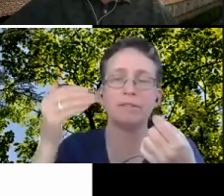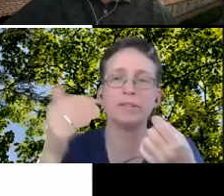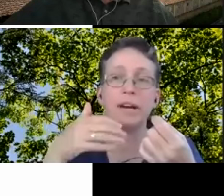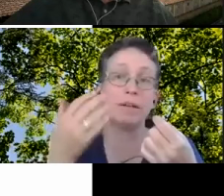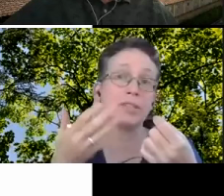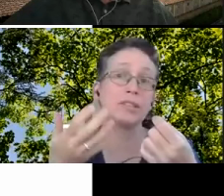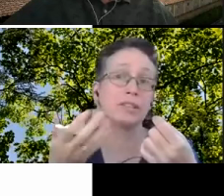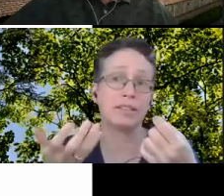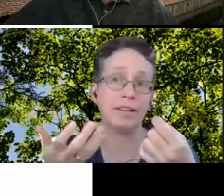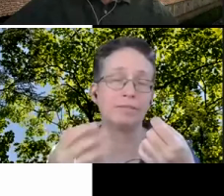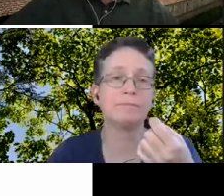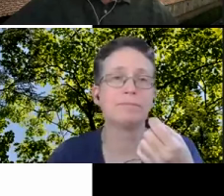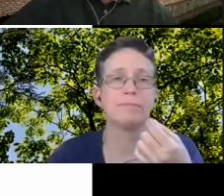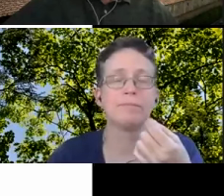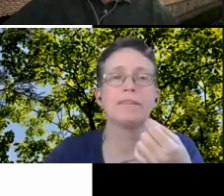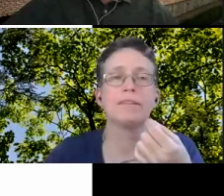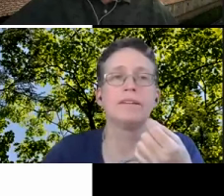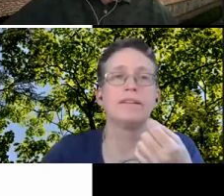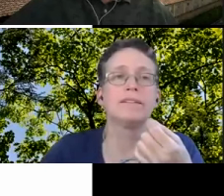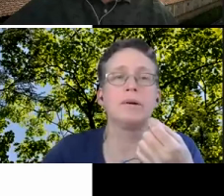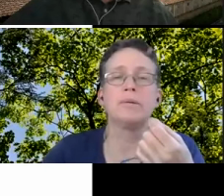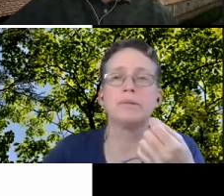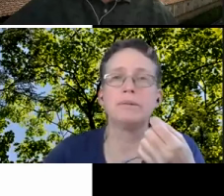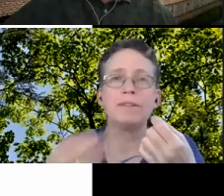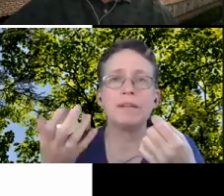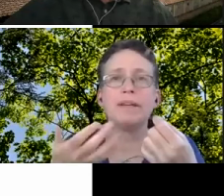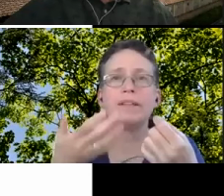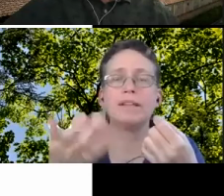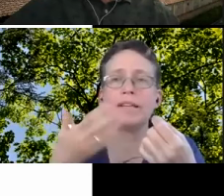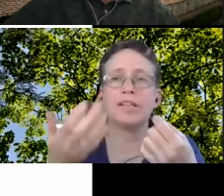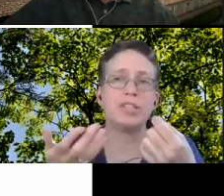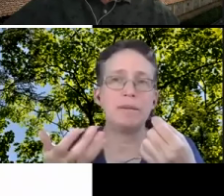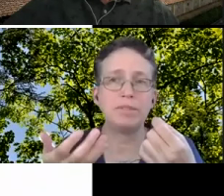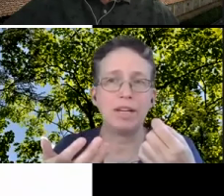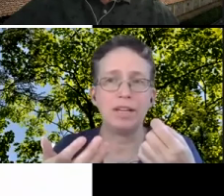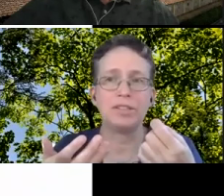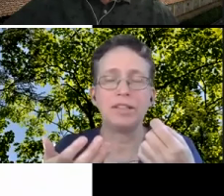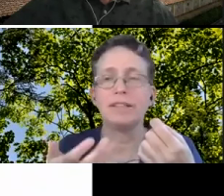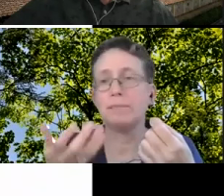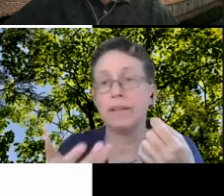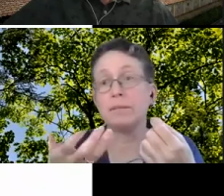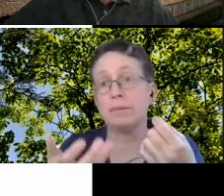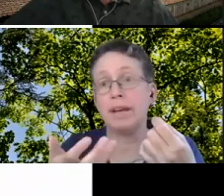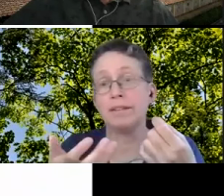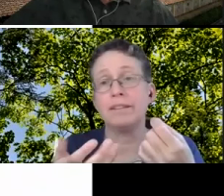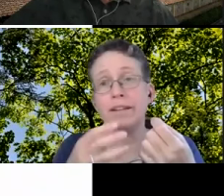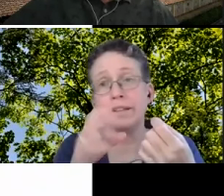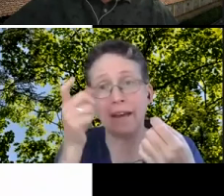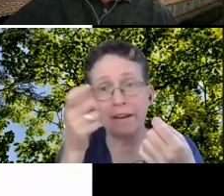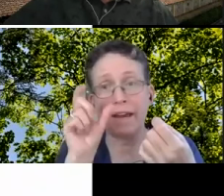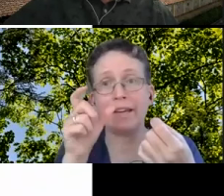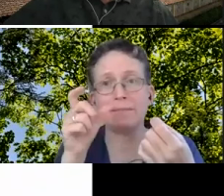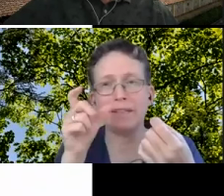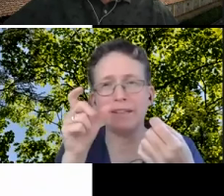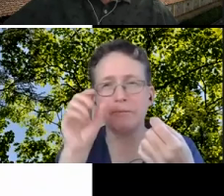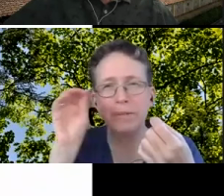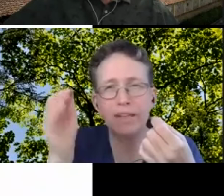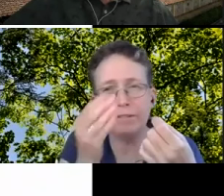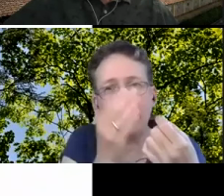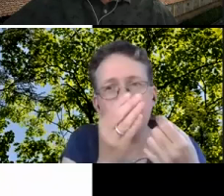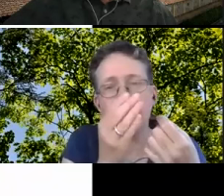evolved over time, but it sure looks like it. So we have something that is like a shape change in the plant that is